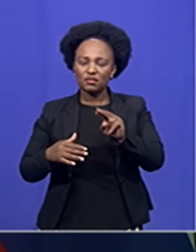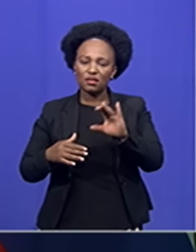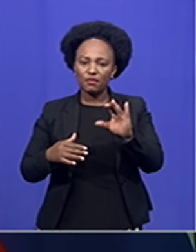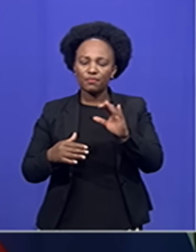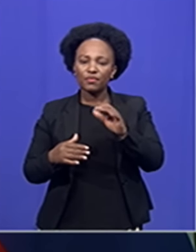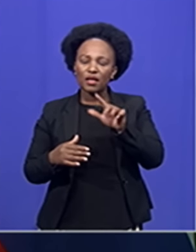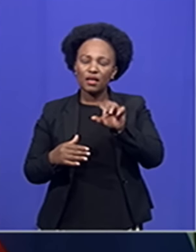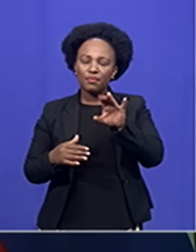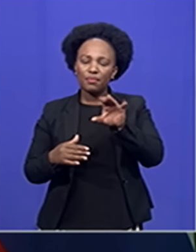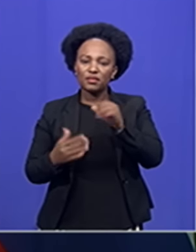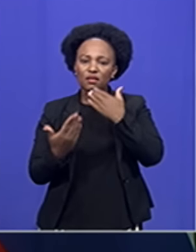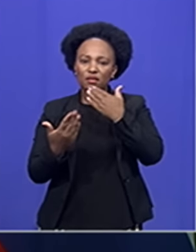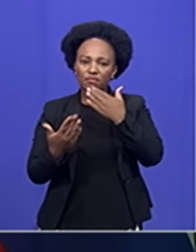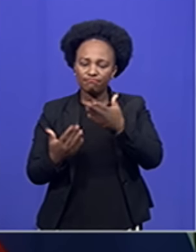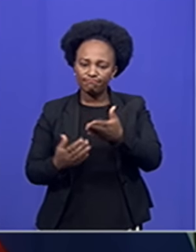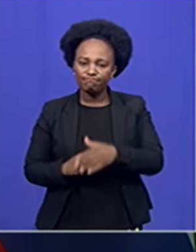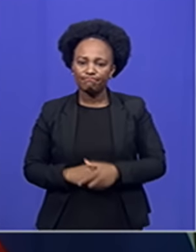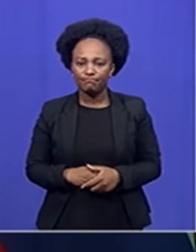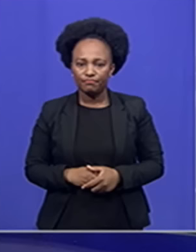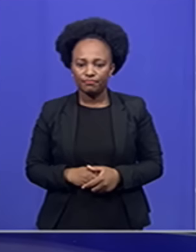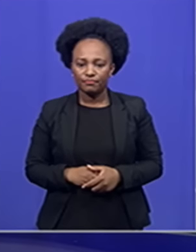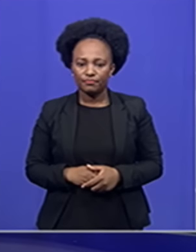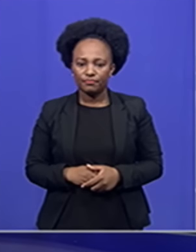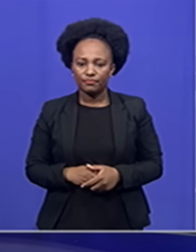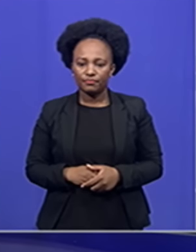go leboga re boele go wena diphapošing kgašo